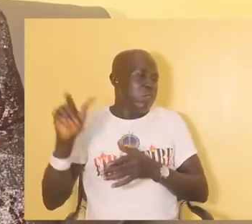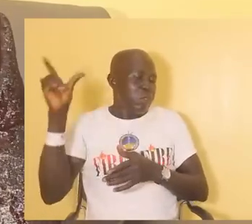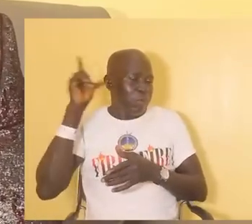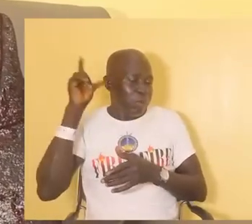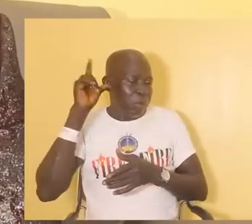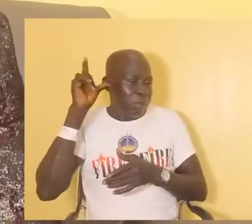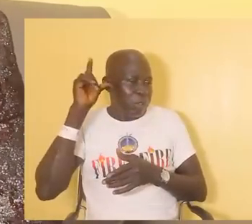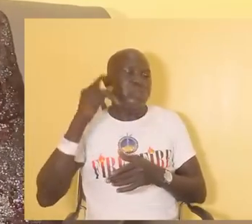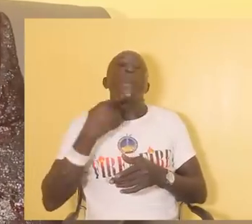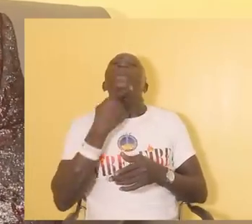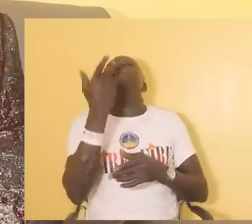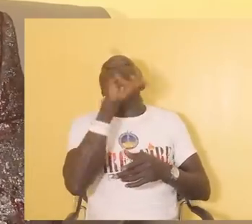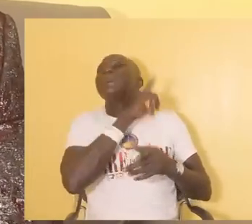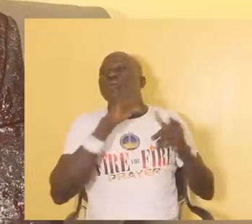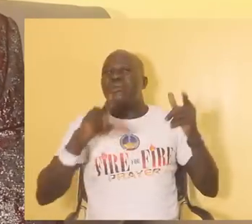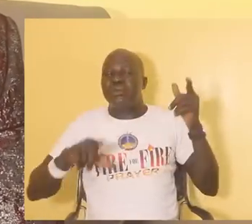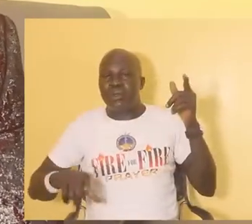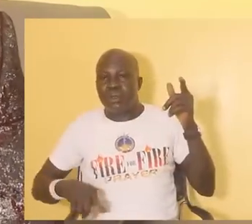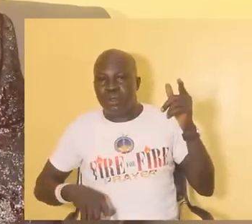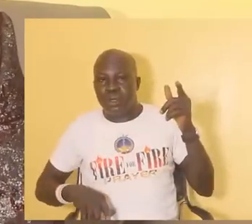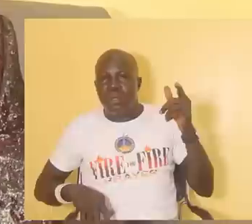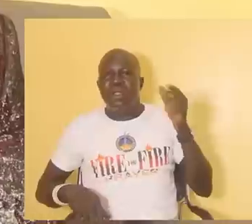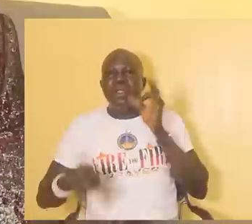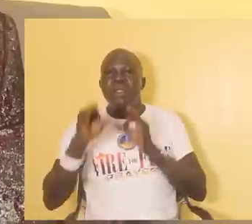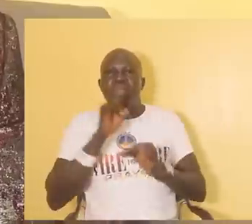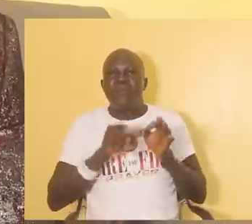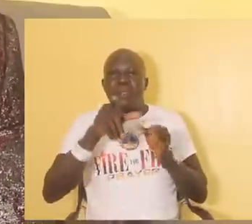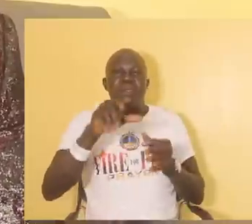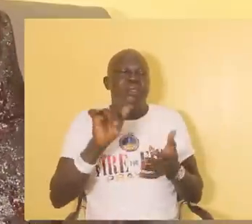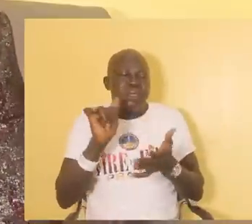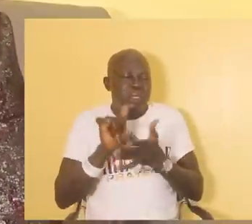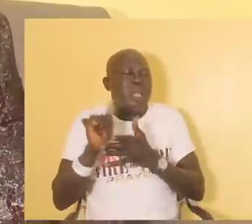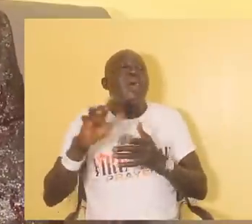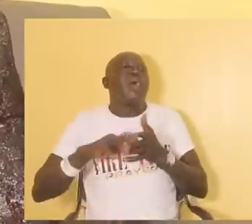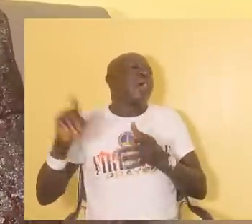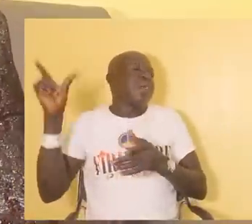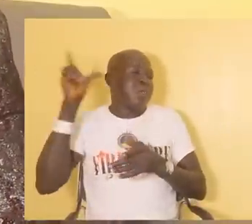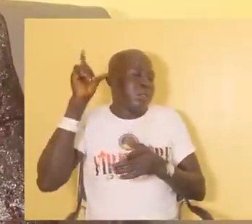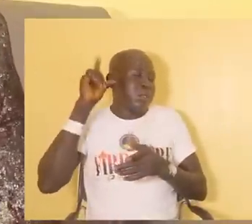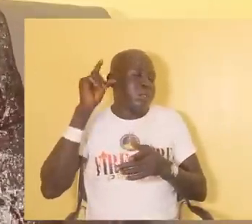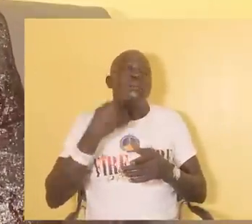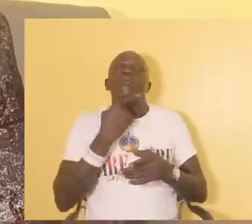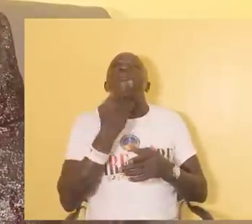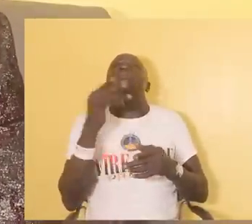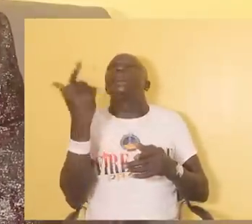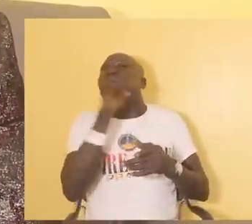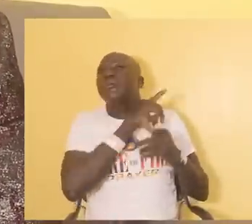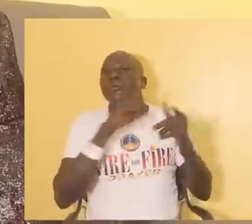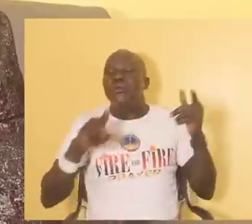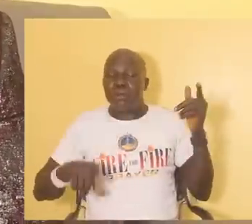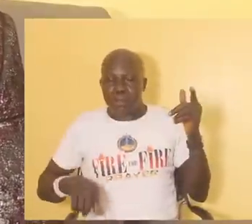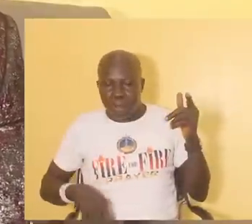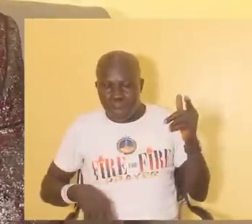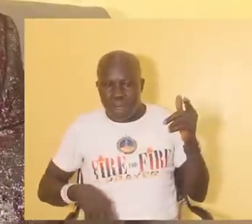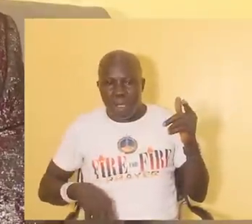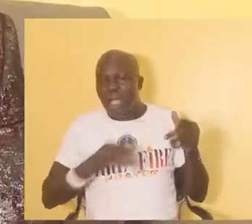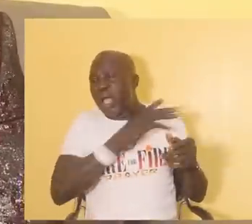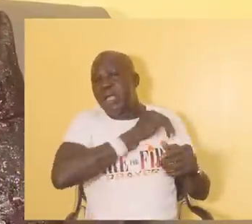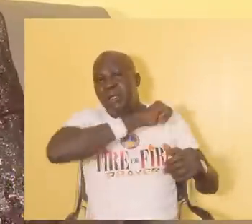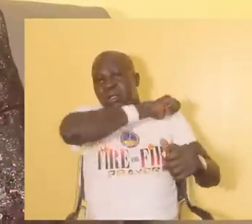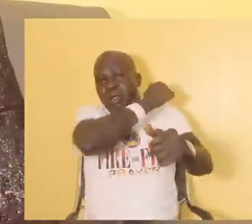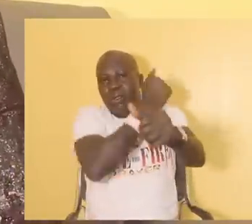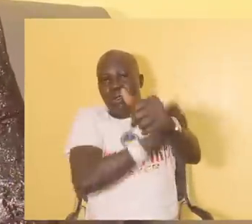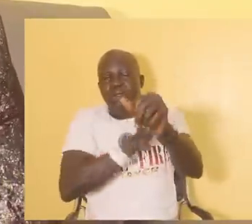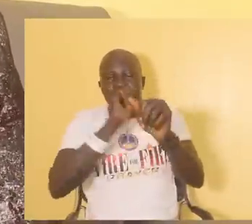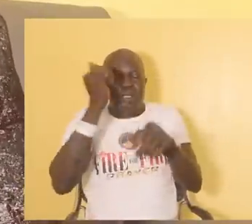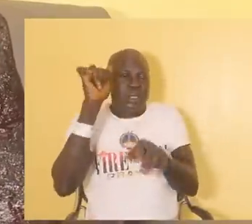hearken unto the voice of the Lord. Ti won ba fa balẹ. If thou gbo won Oluwa Olorun re. Hearken diligently to the voice of the Lord. Ati ase re to